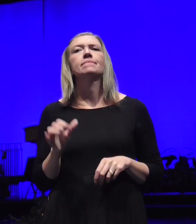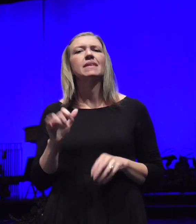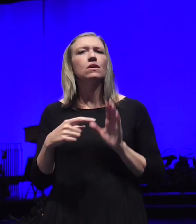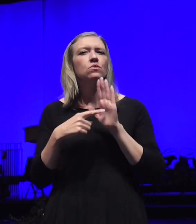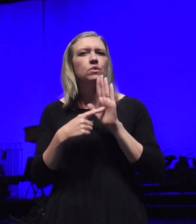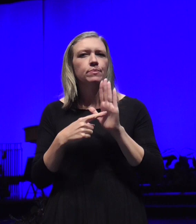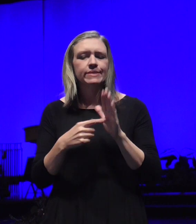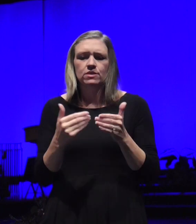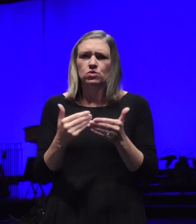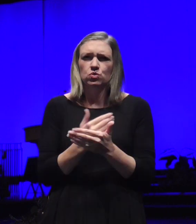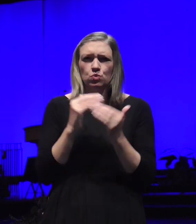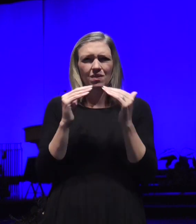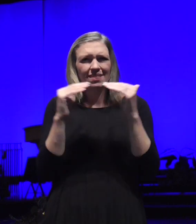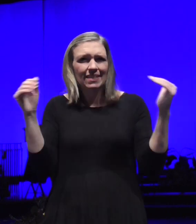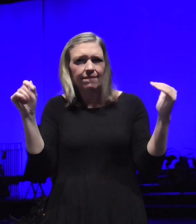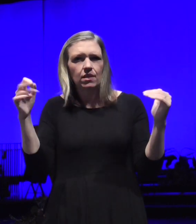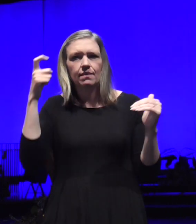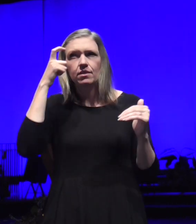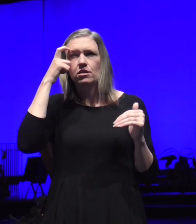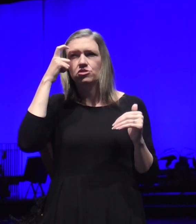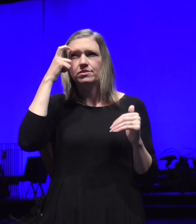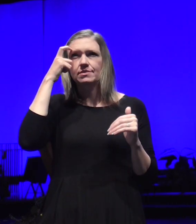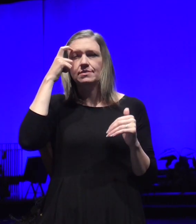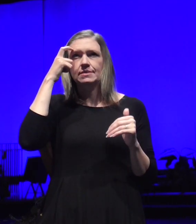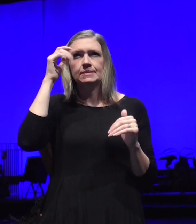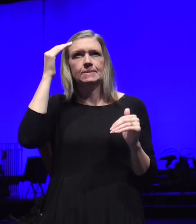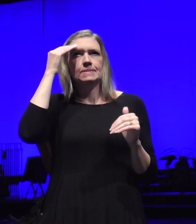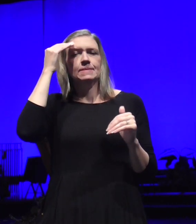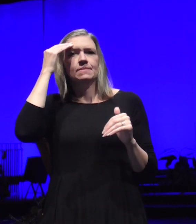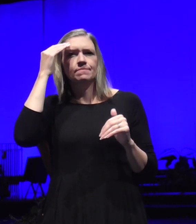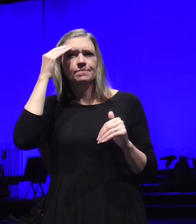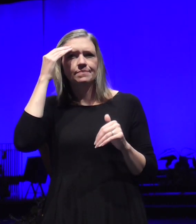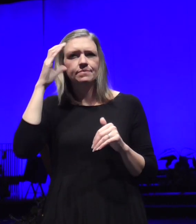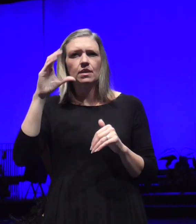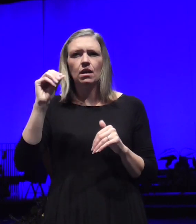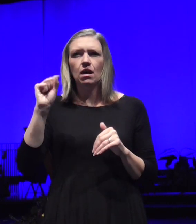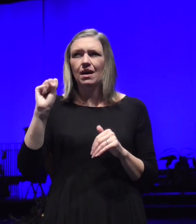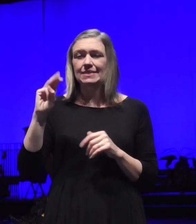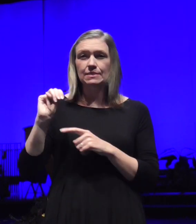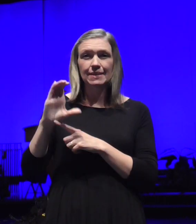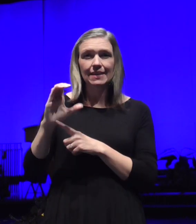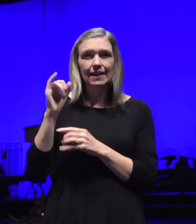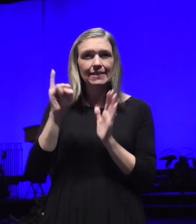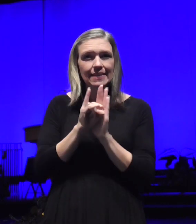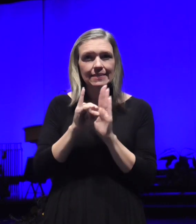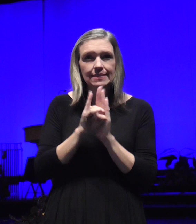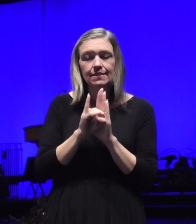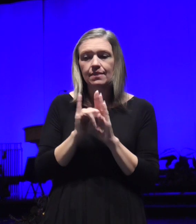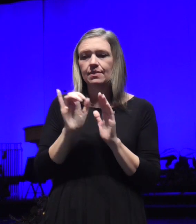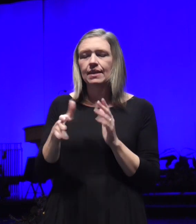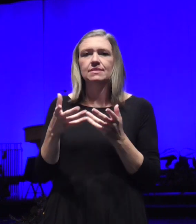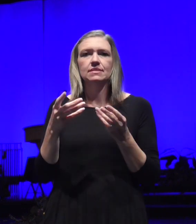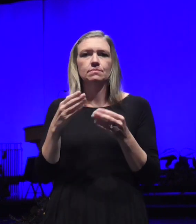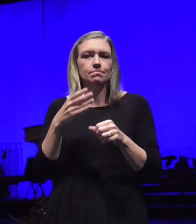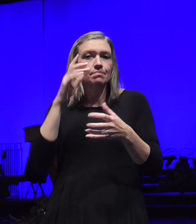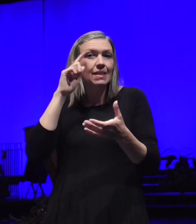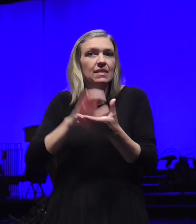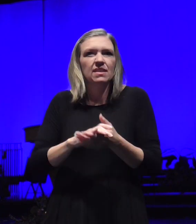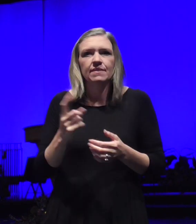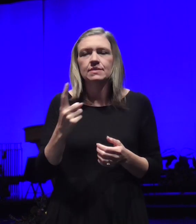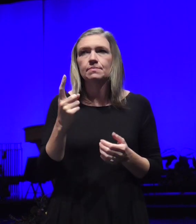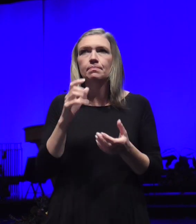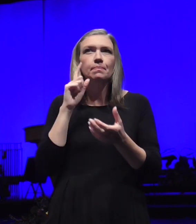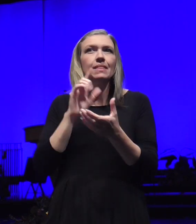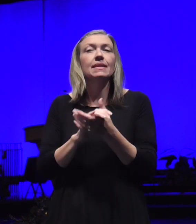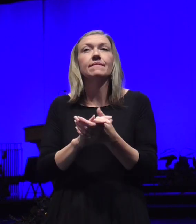new level of consciousness, of cosmic identity. It is a refinement, believing. Jesus